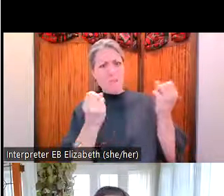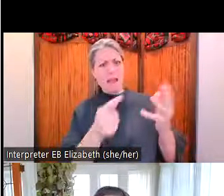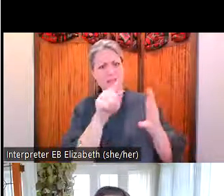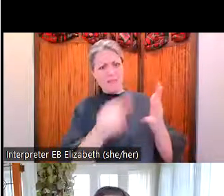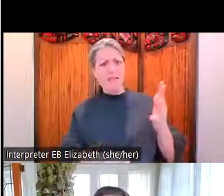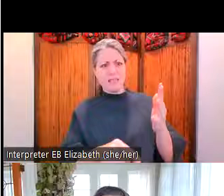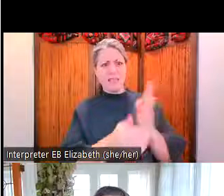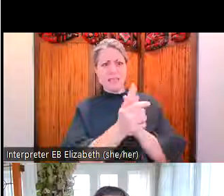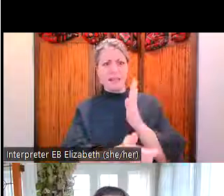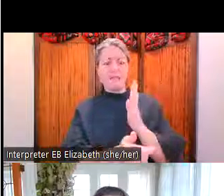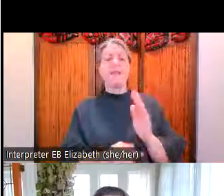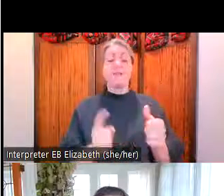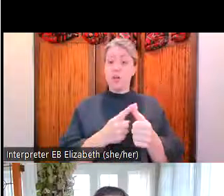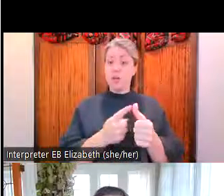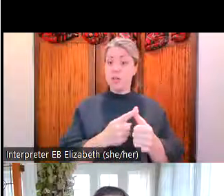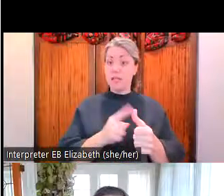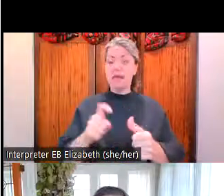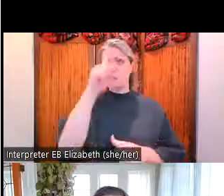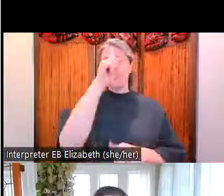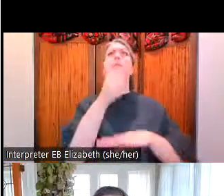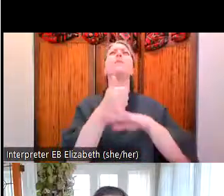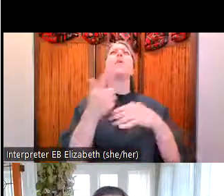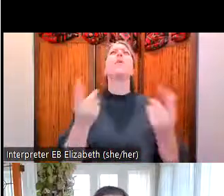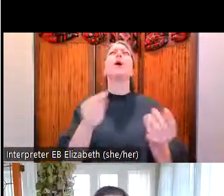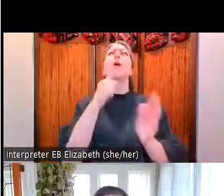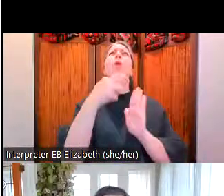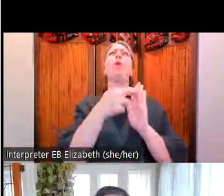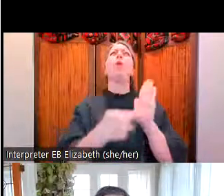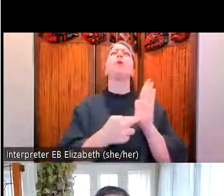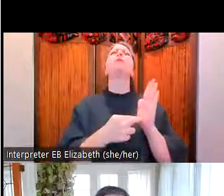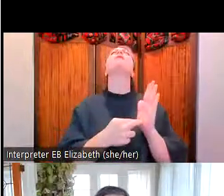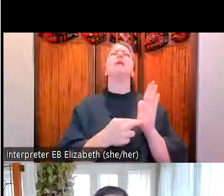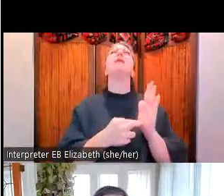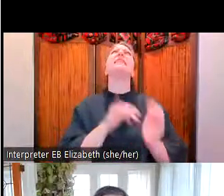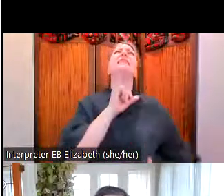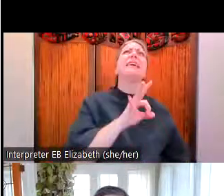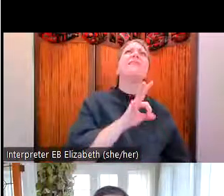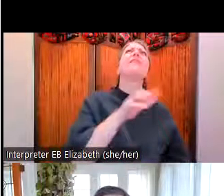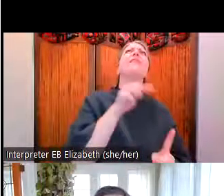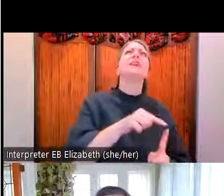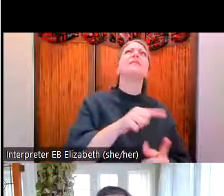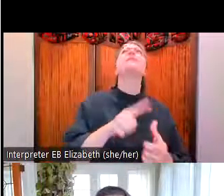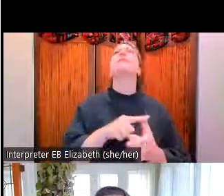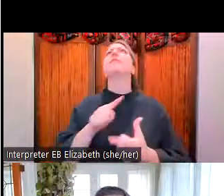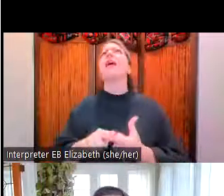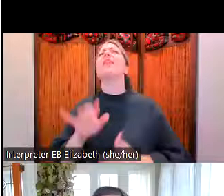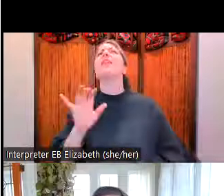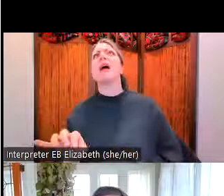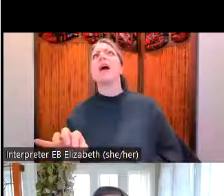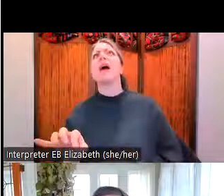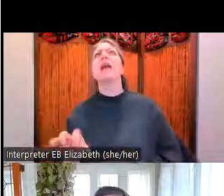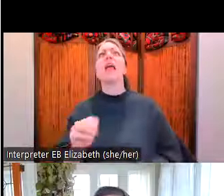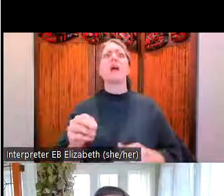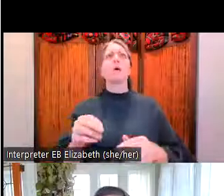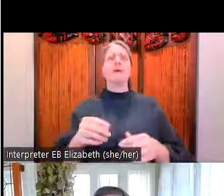They had to keep the rules in mind. They actually had to remember those rules. They are regulating the emotional tension between the marshmallow